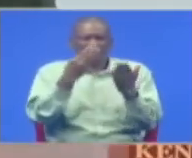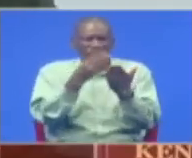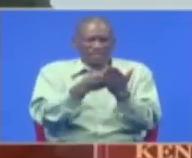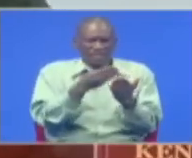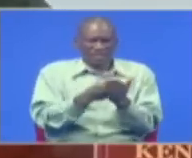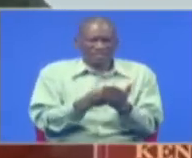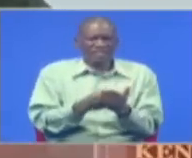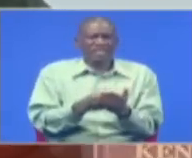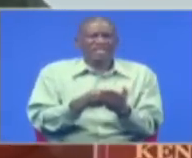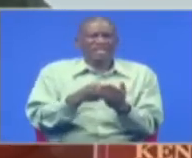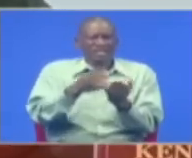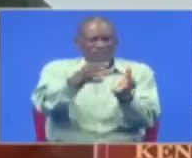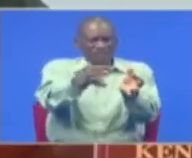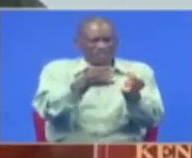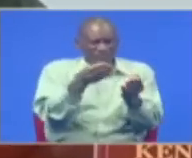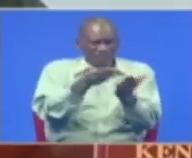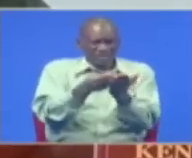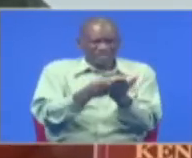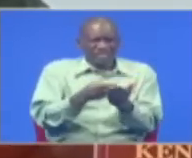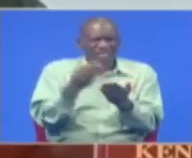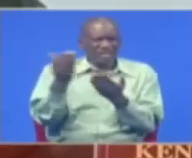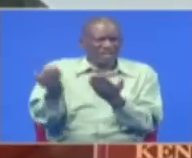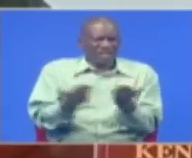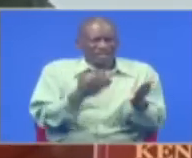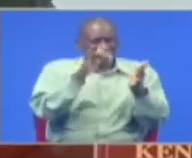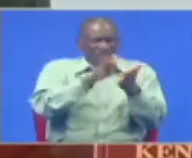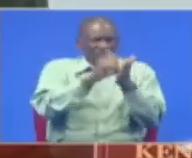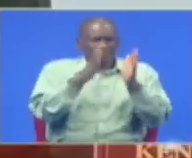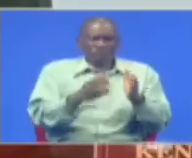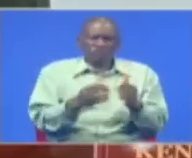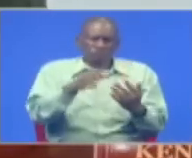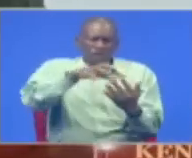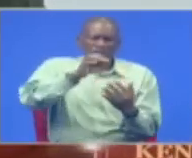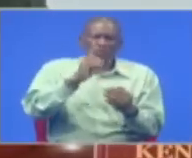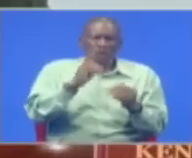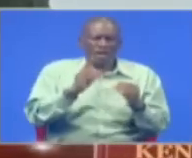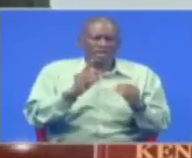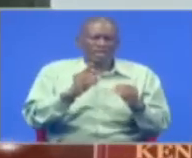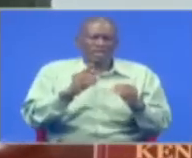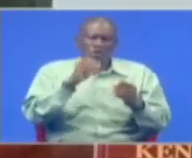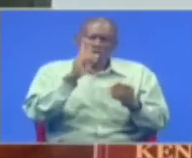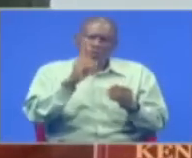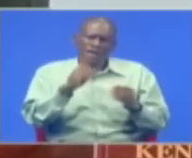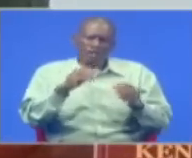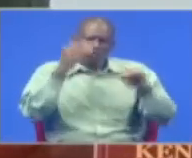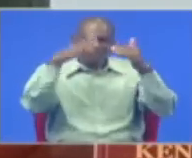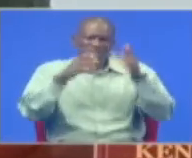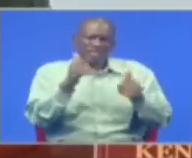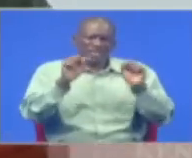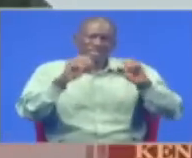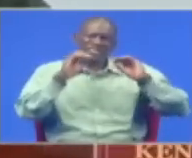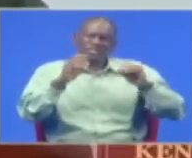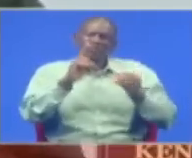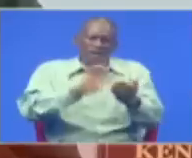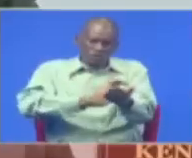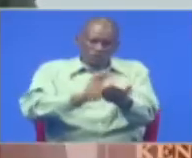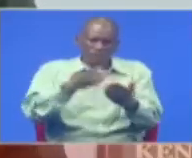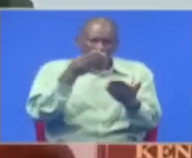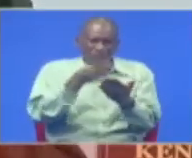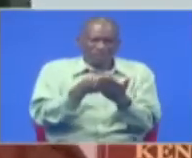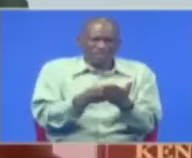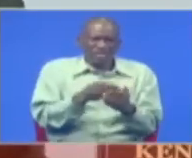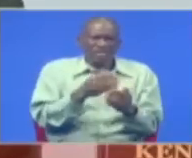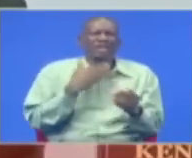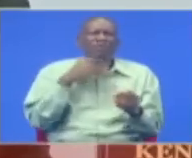let the person identify the university where the person can teach at least one course in finance. I want this magistrate